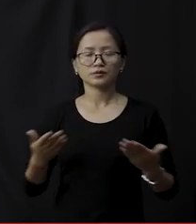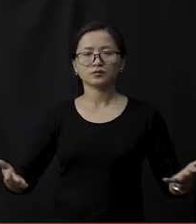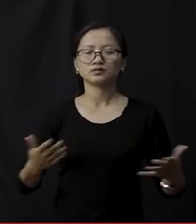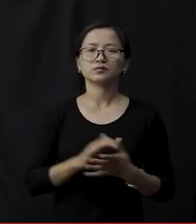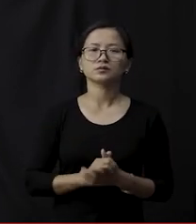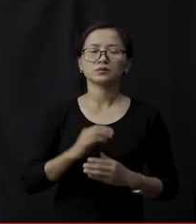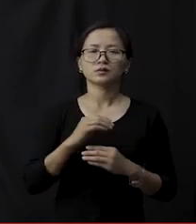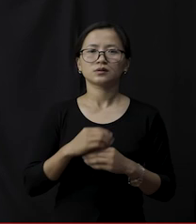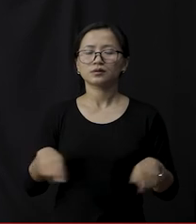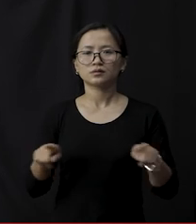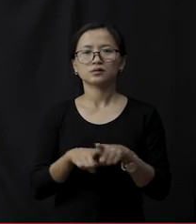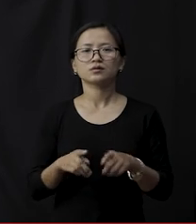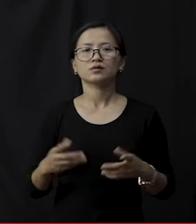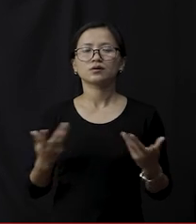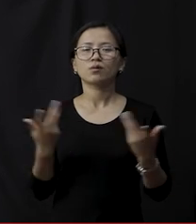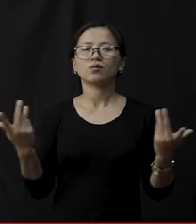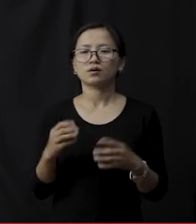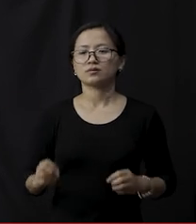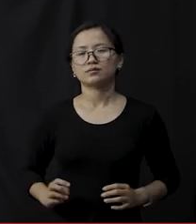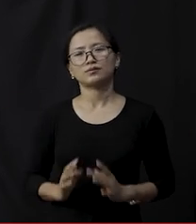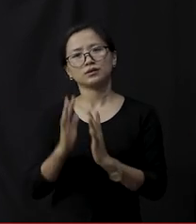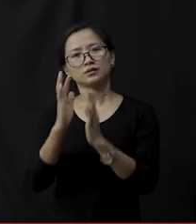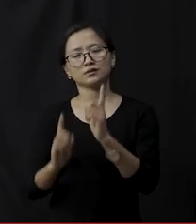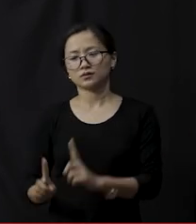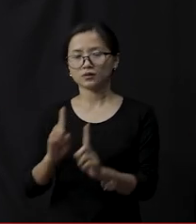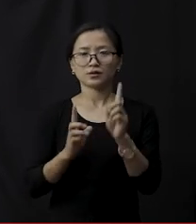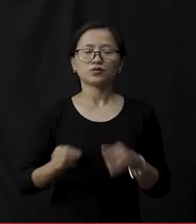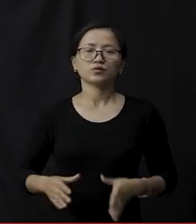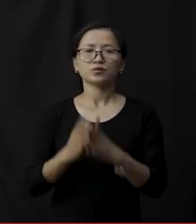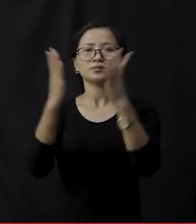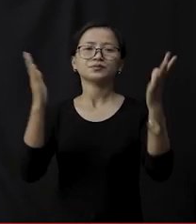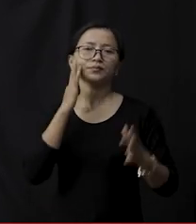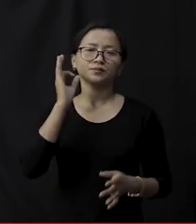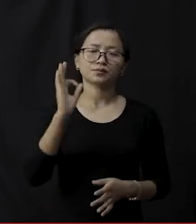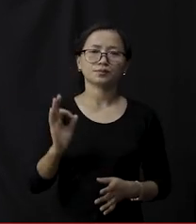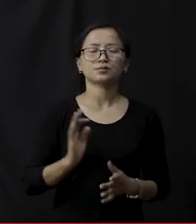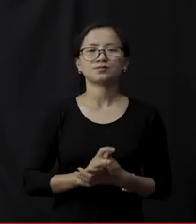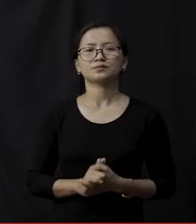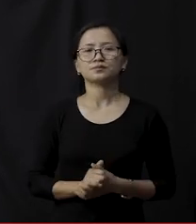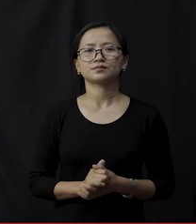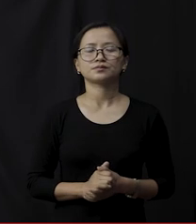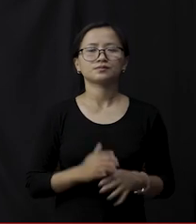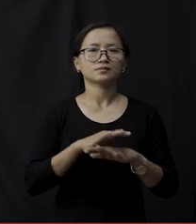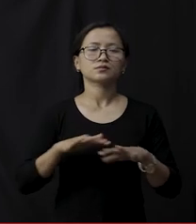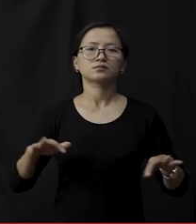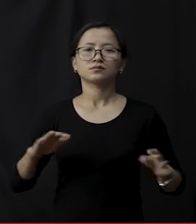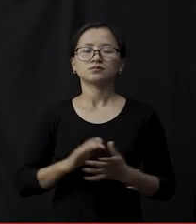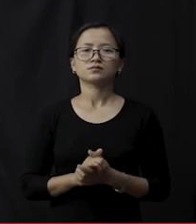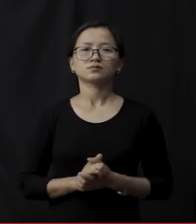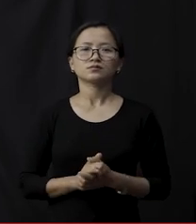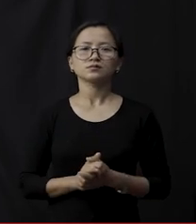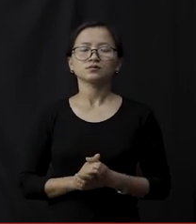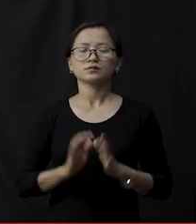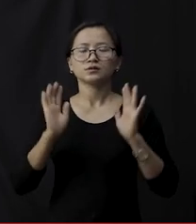plant, and also why planting a tree is very important. Okay, so students,